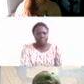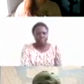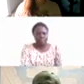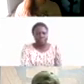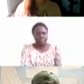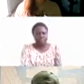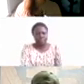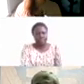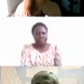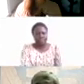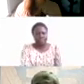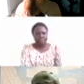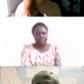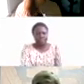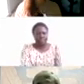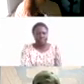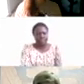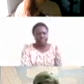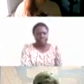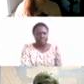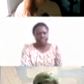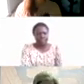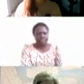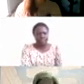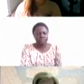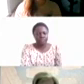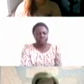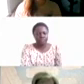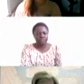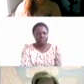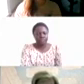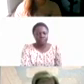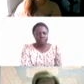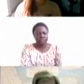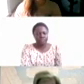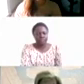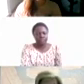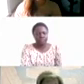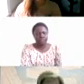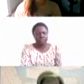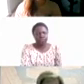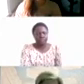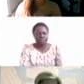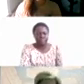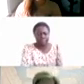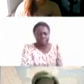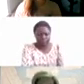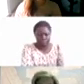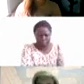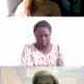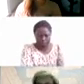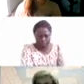discriminate based on a disability. That's no reason to discriminate against a woman.